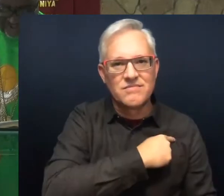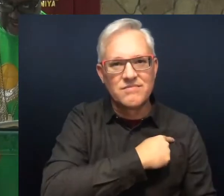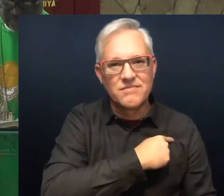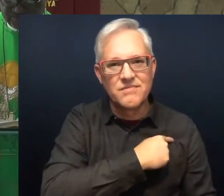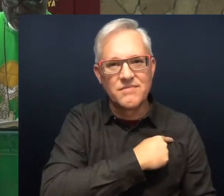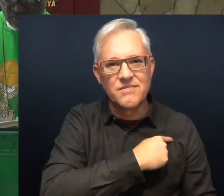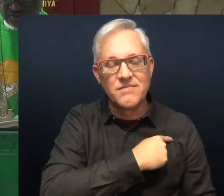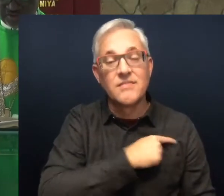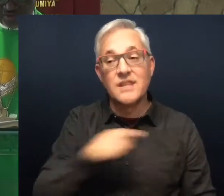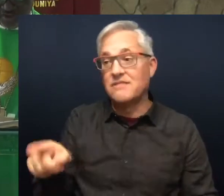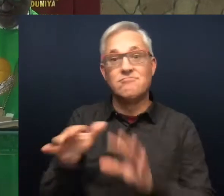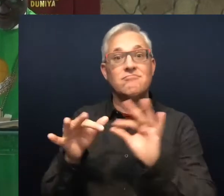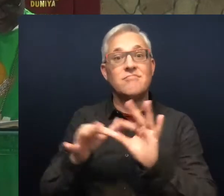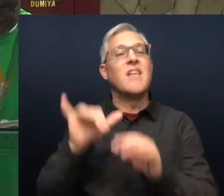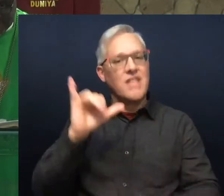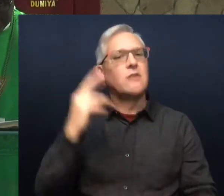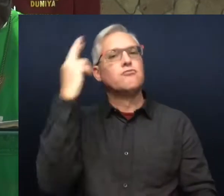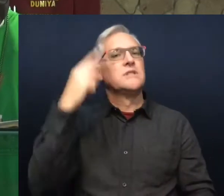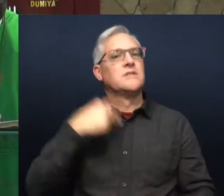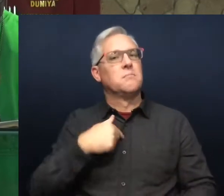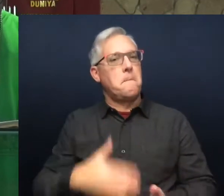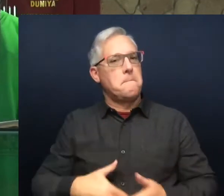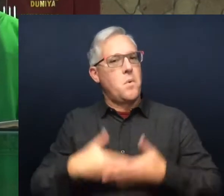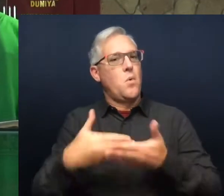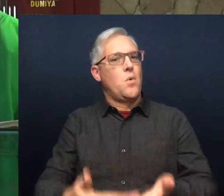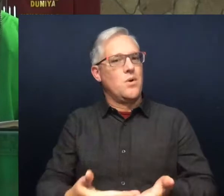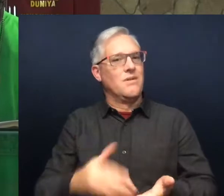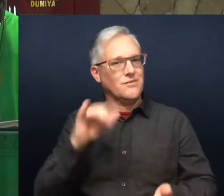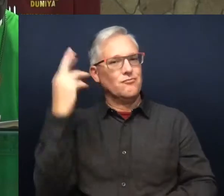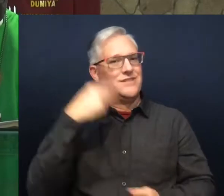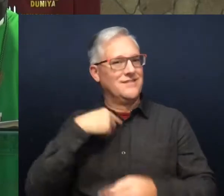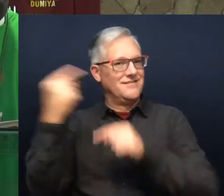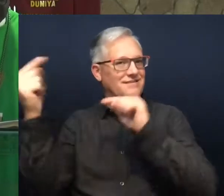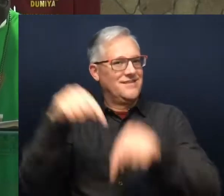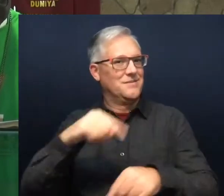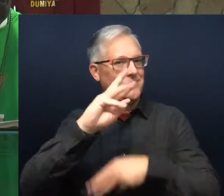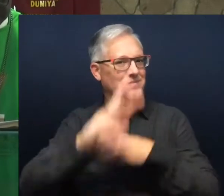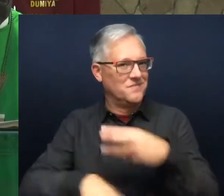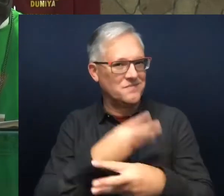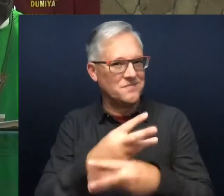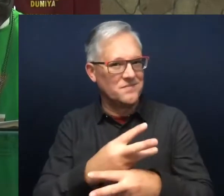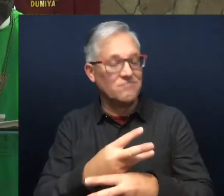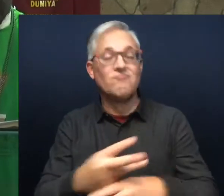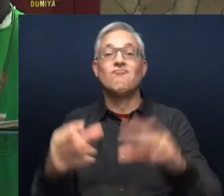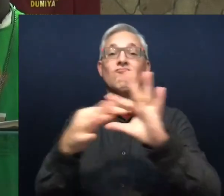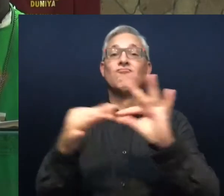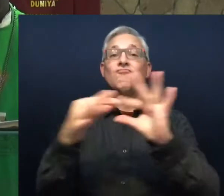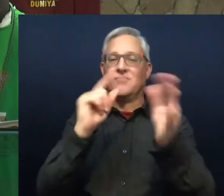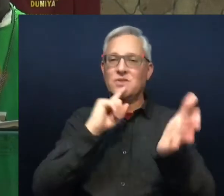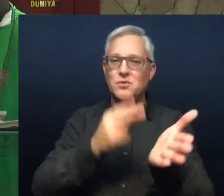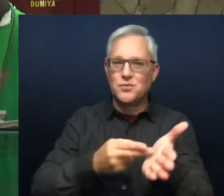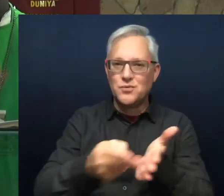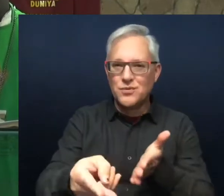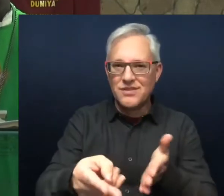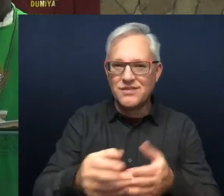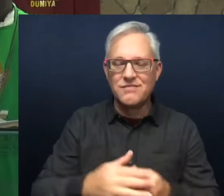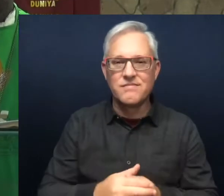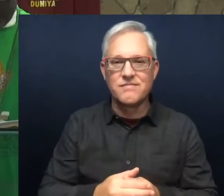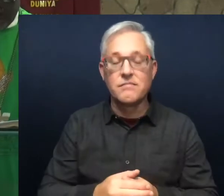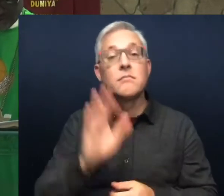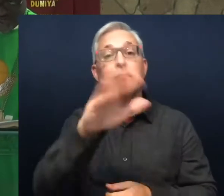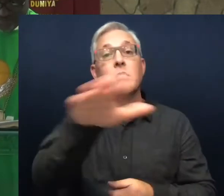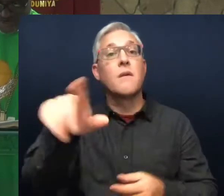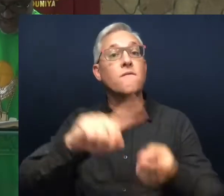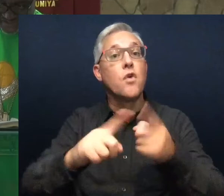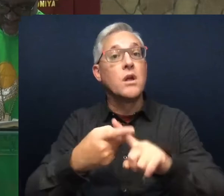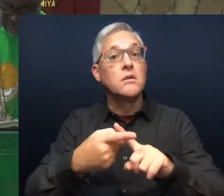For this I was born, for this I came into the world, to testify to the truth. And friends, do